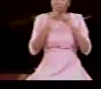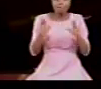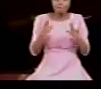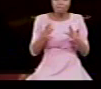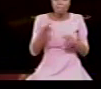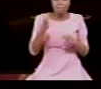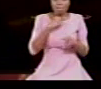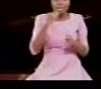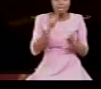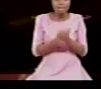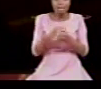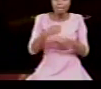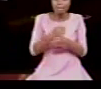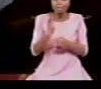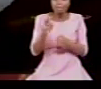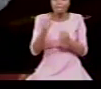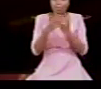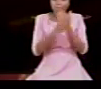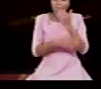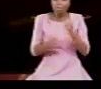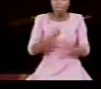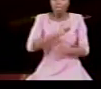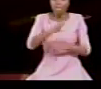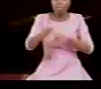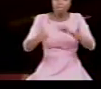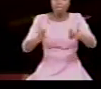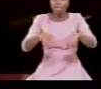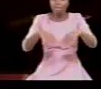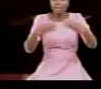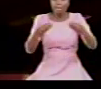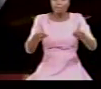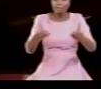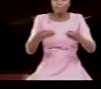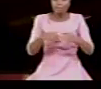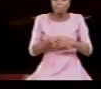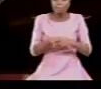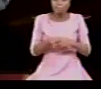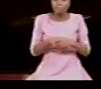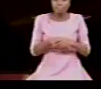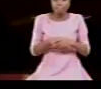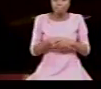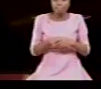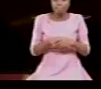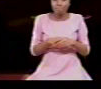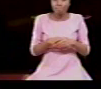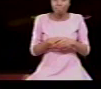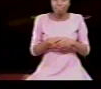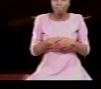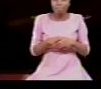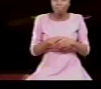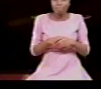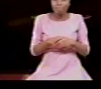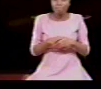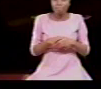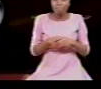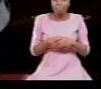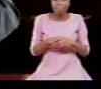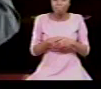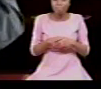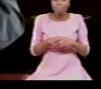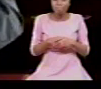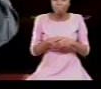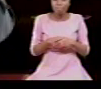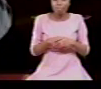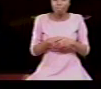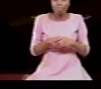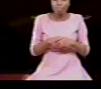poor, so to say, by giving out, is ironic. It's a paradox. And then he's very rich. I'm turning up now.